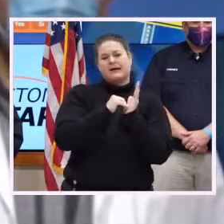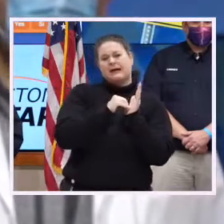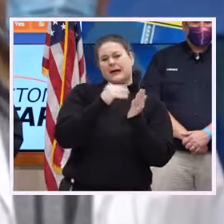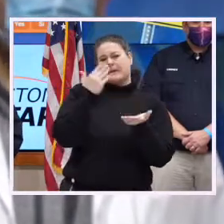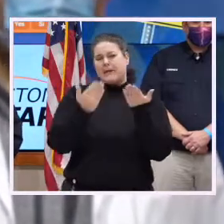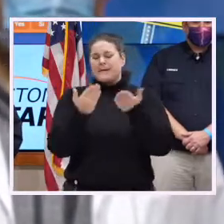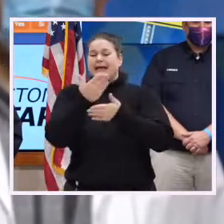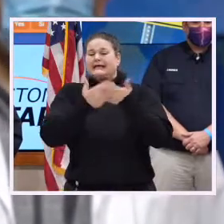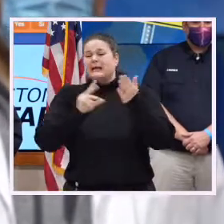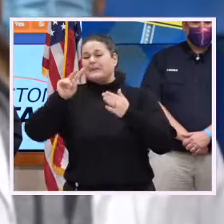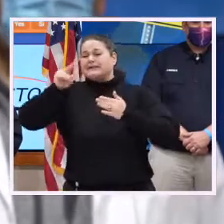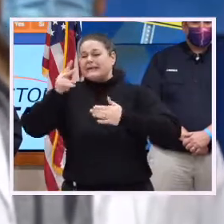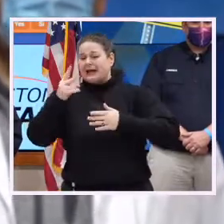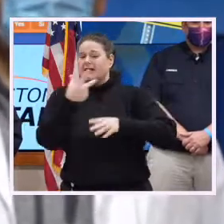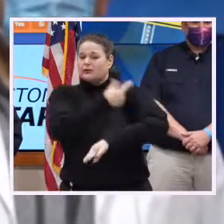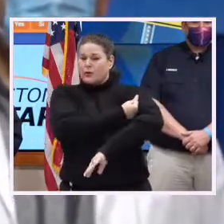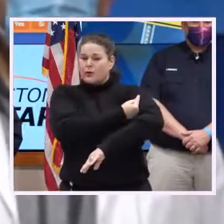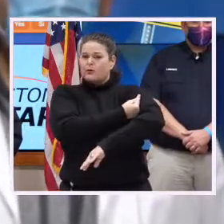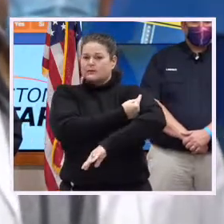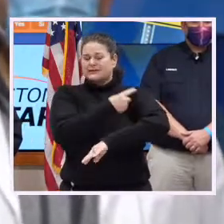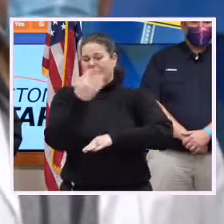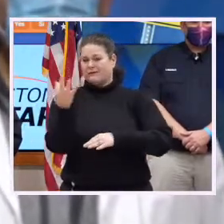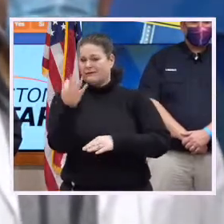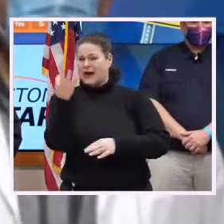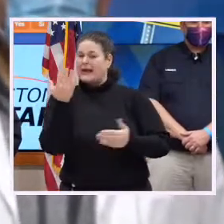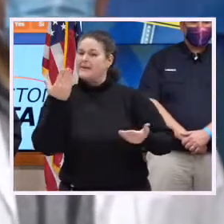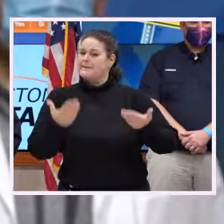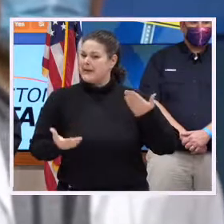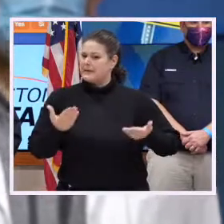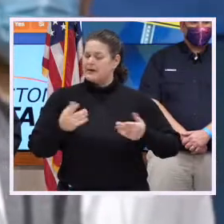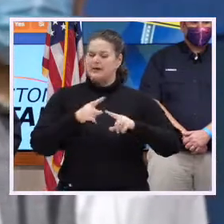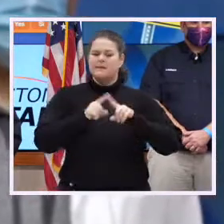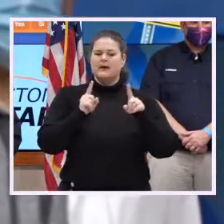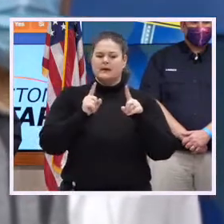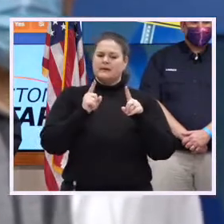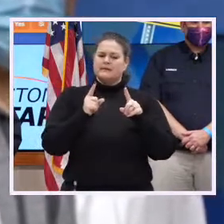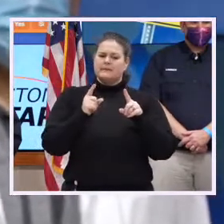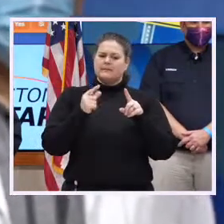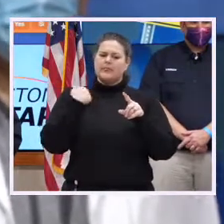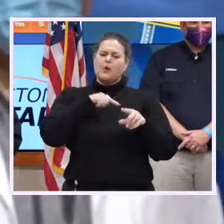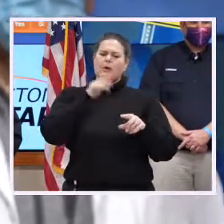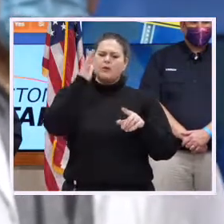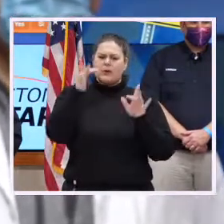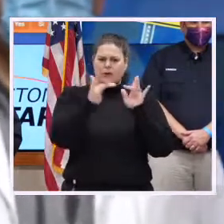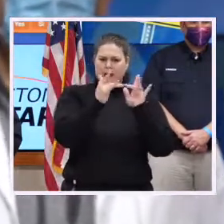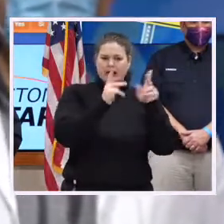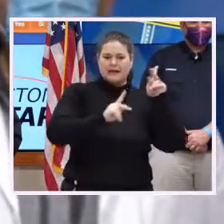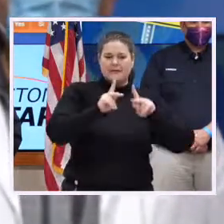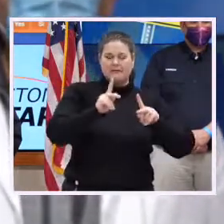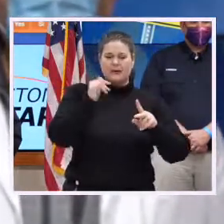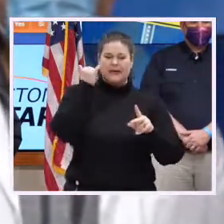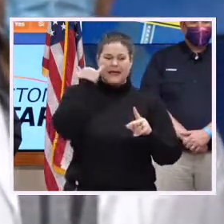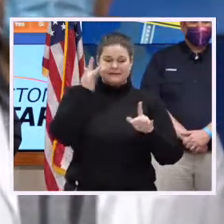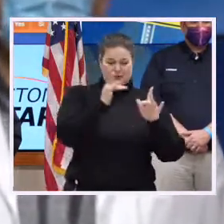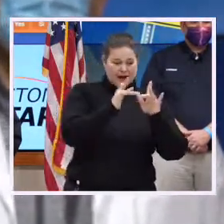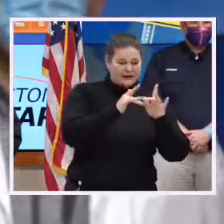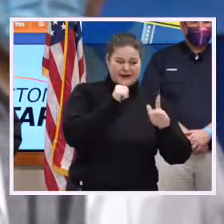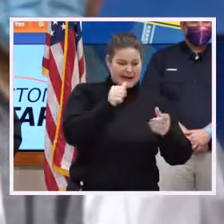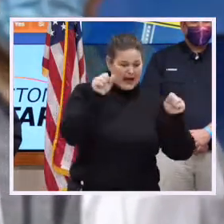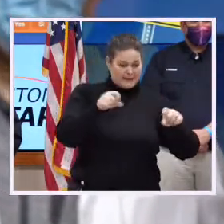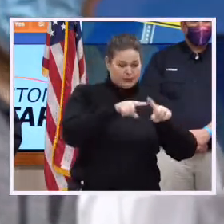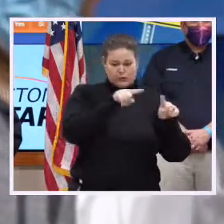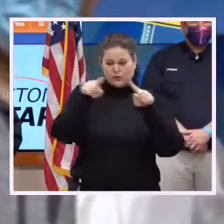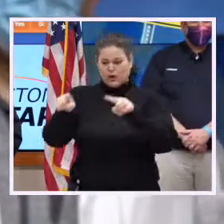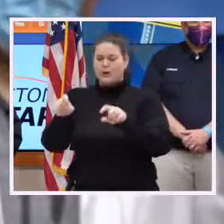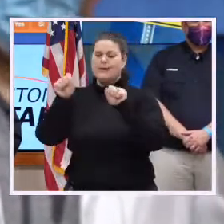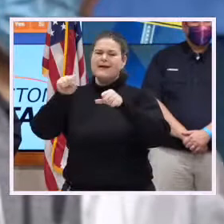second doses and testing on Friday, but folks are already, will be contacted. Anybody who is contacted that can't make it will have an opportunity